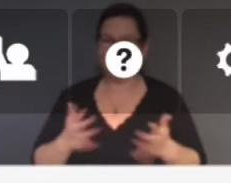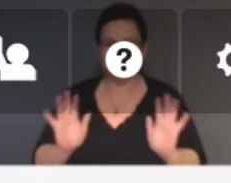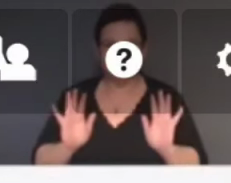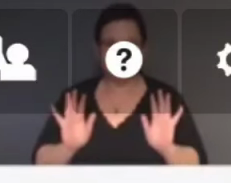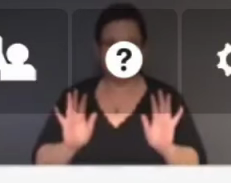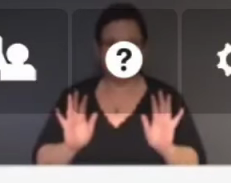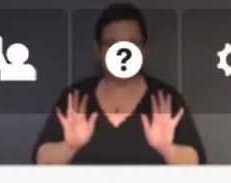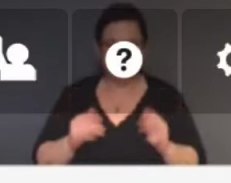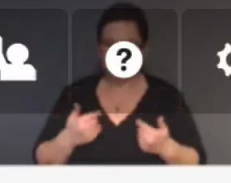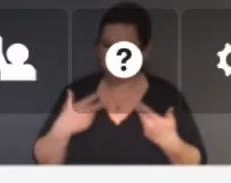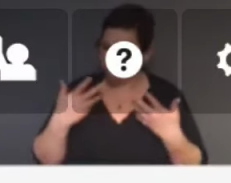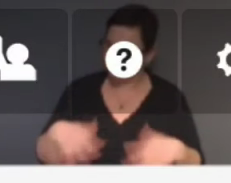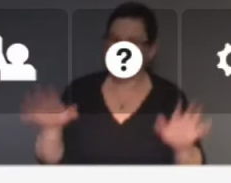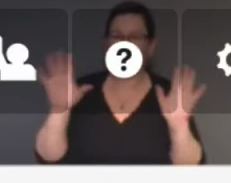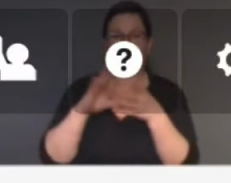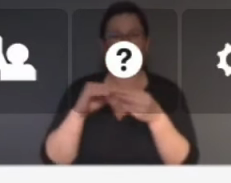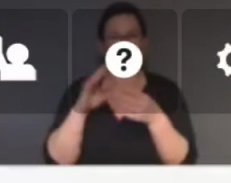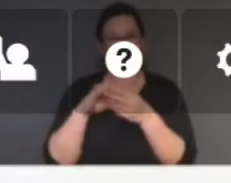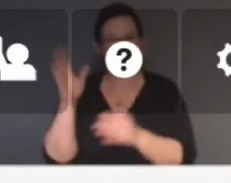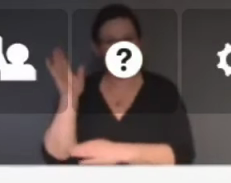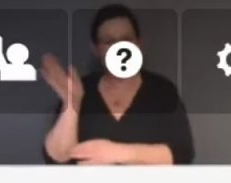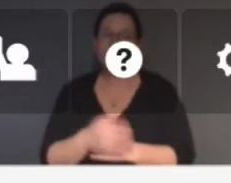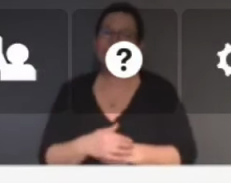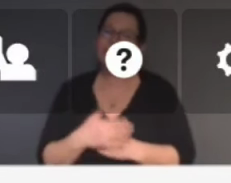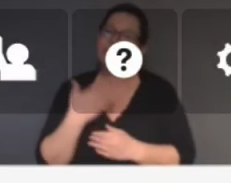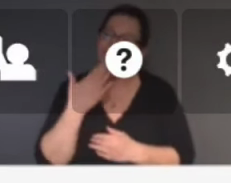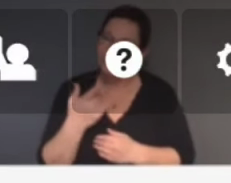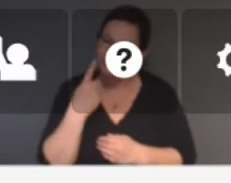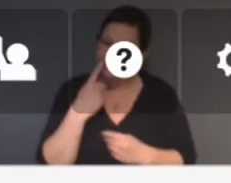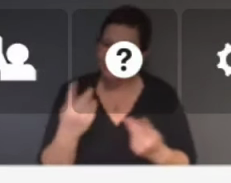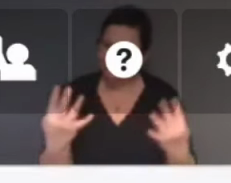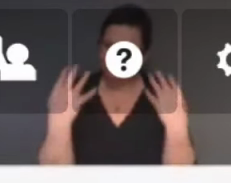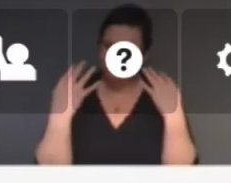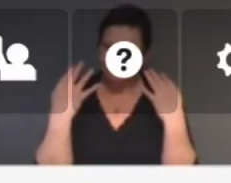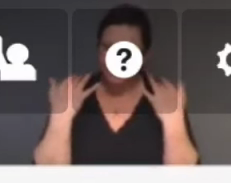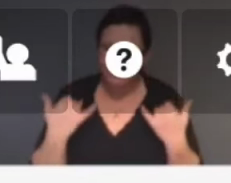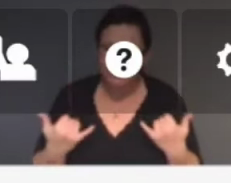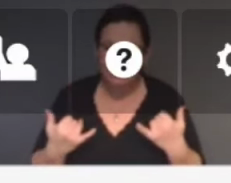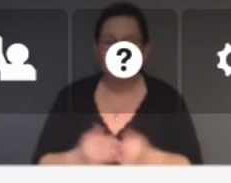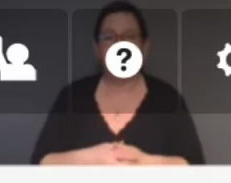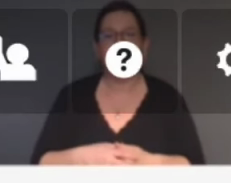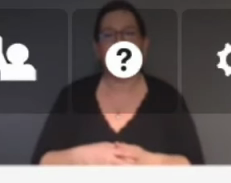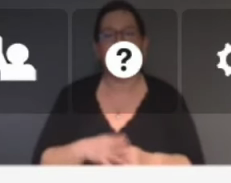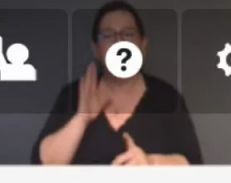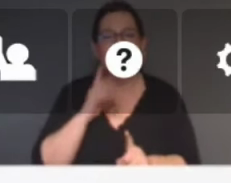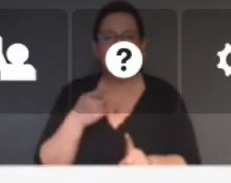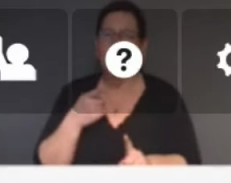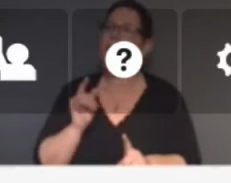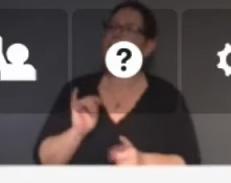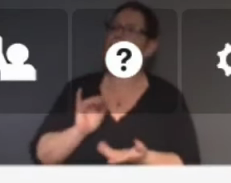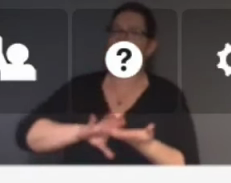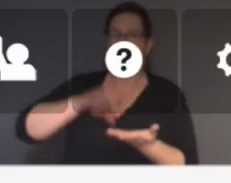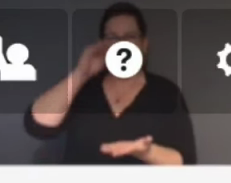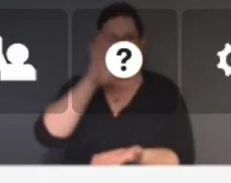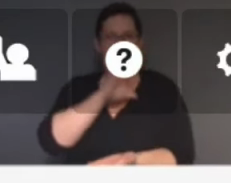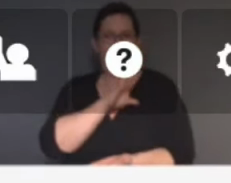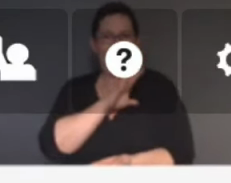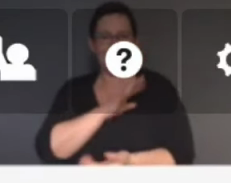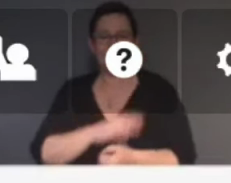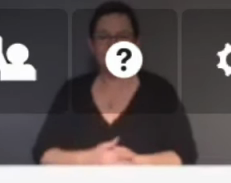helpful. We greatly appreciate your feedback. Please click on the check mark at the top of your